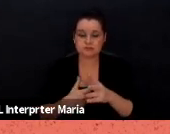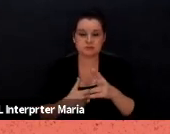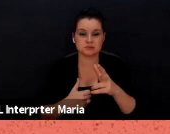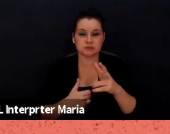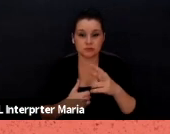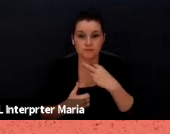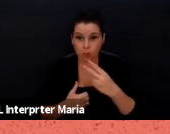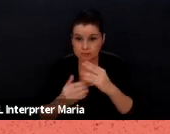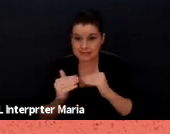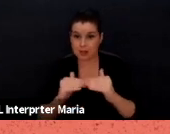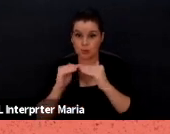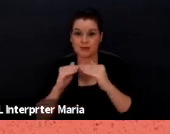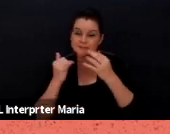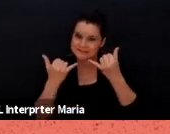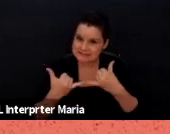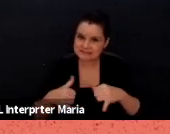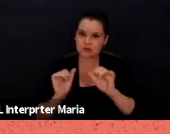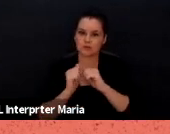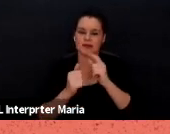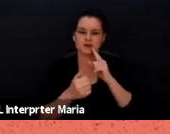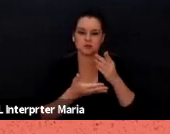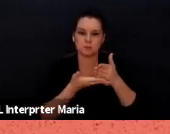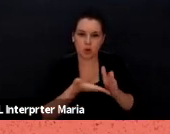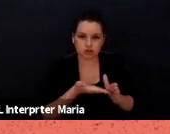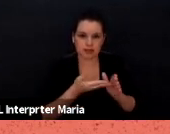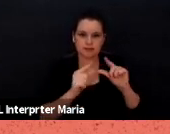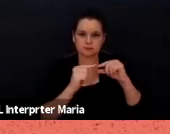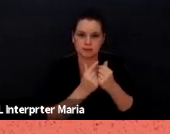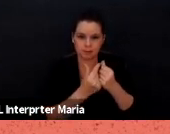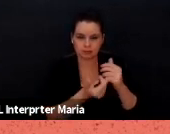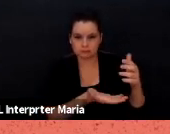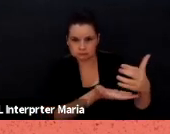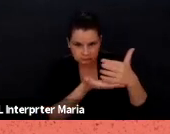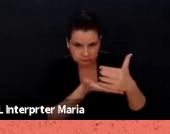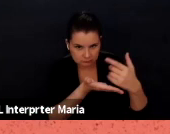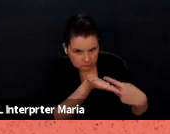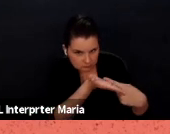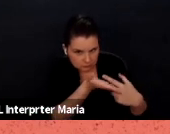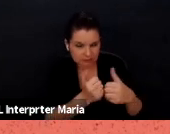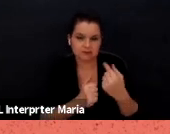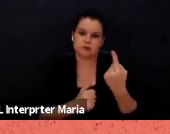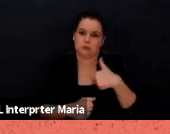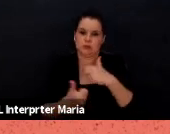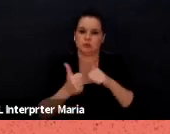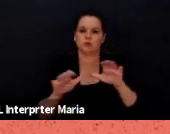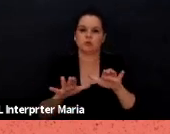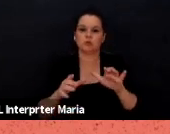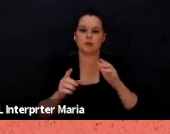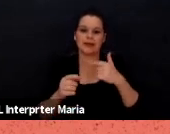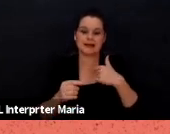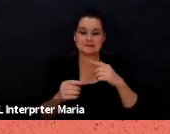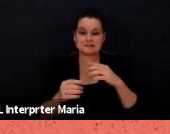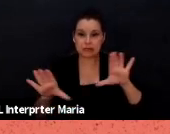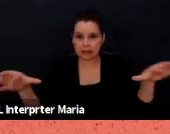equitably, but still get to marginalized populations? It's something that like we are trying to do as a